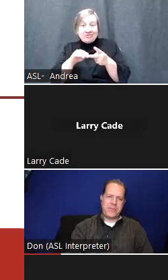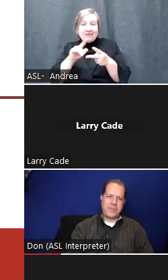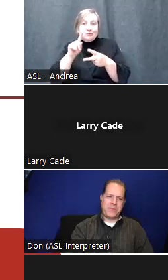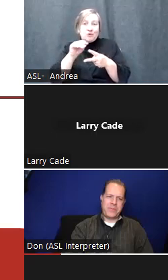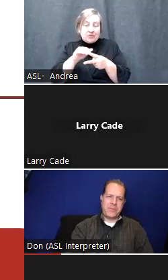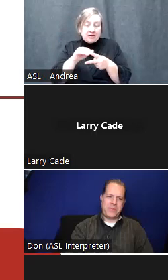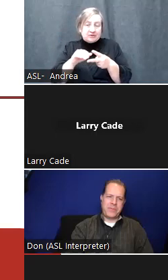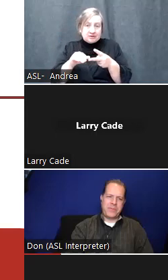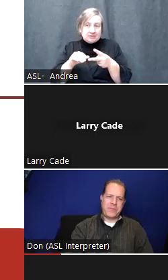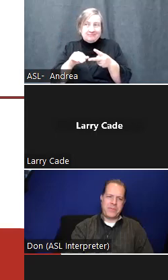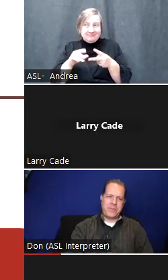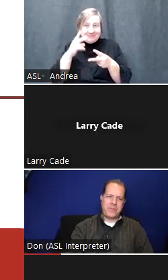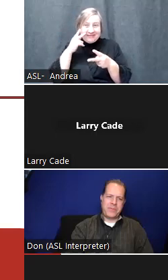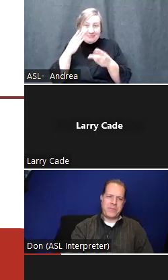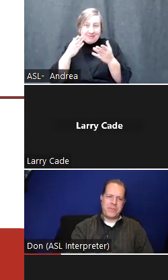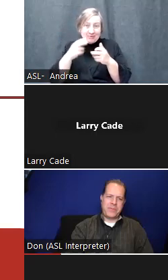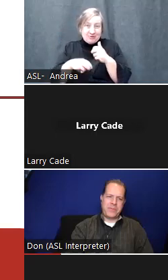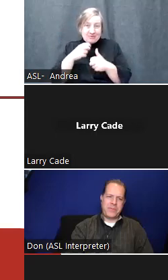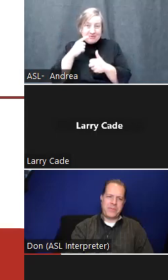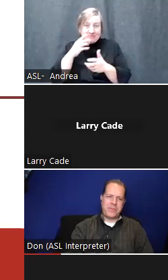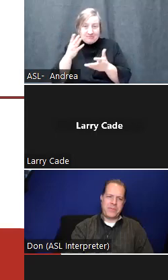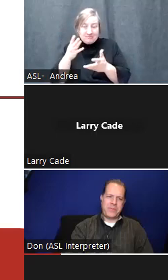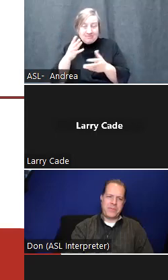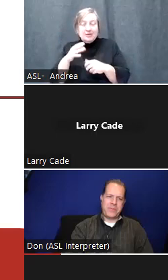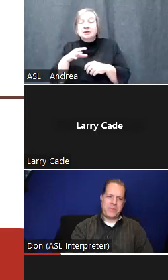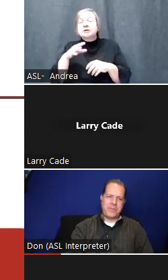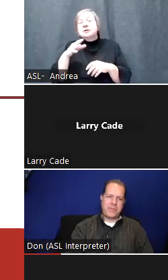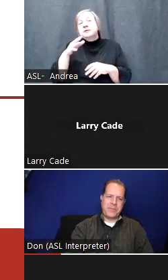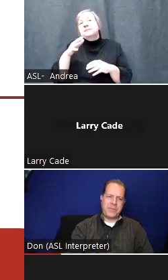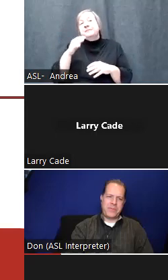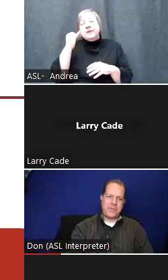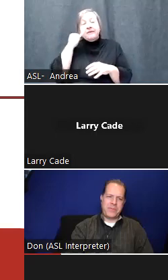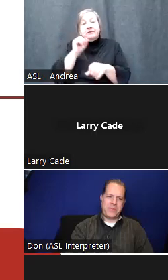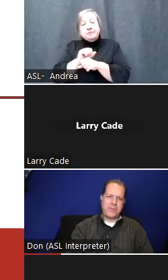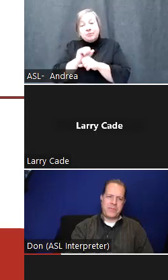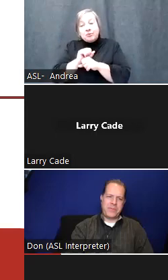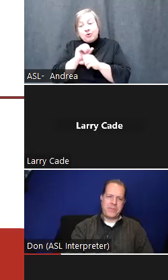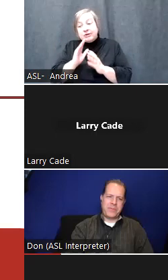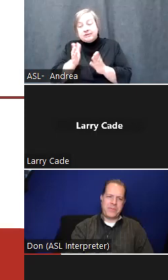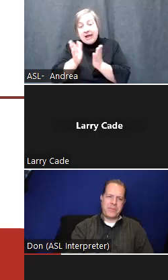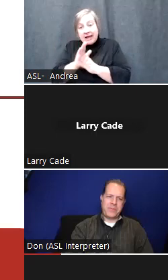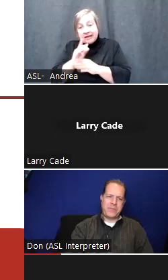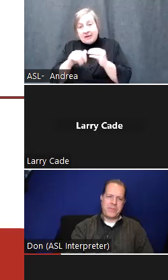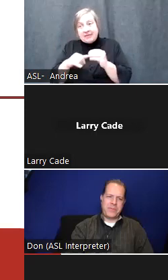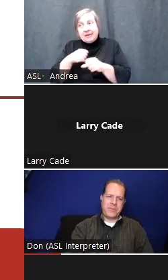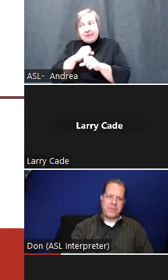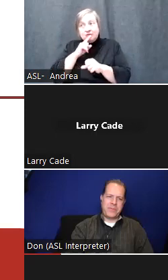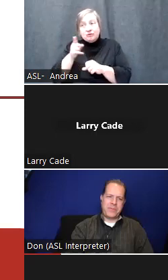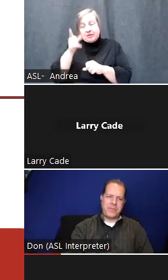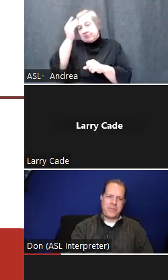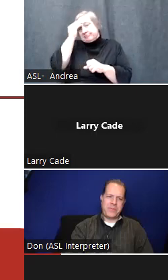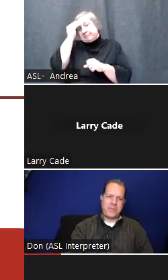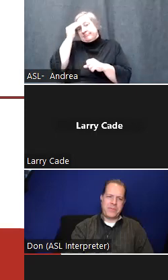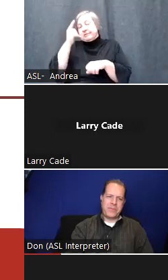see where there are some problems there. So something you may, if you get employees asking you about that, is making sure they're aware of the